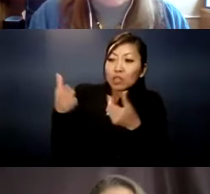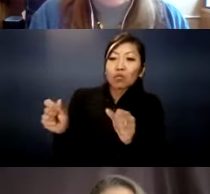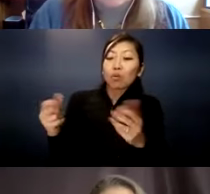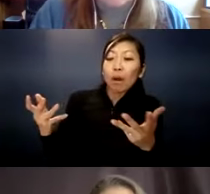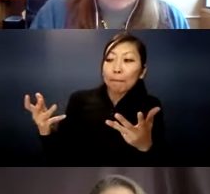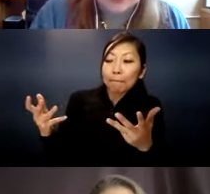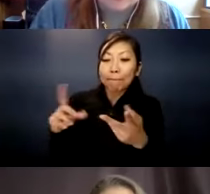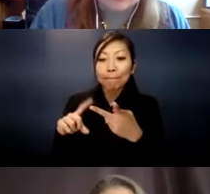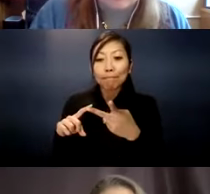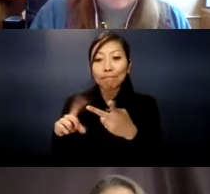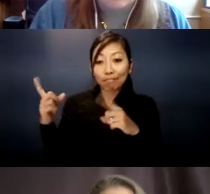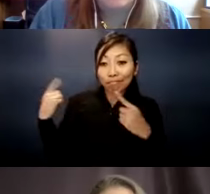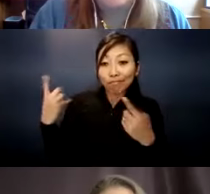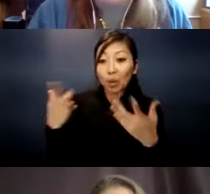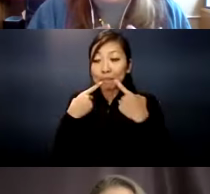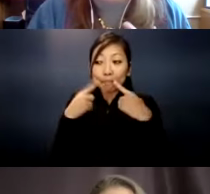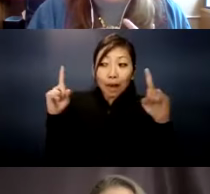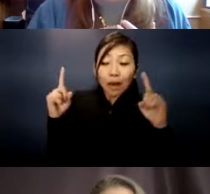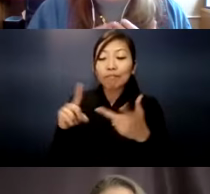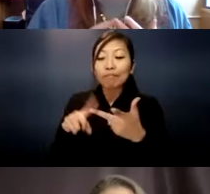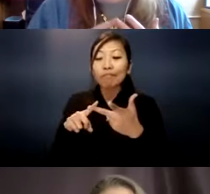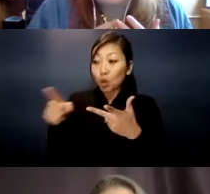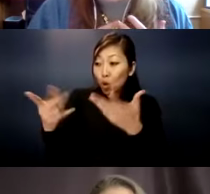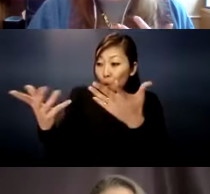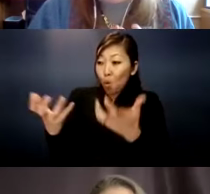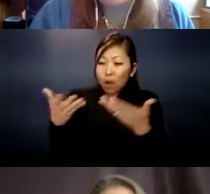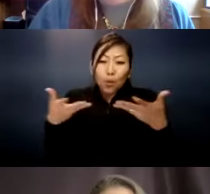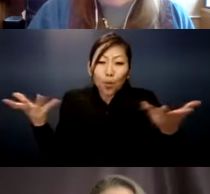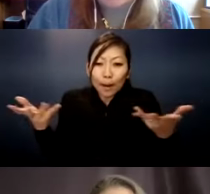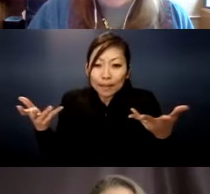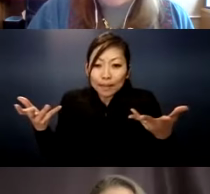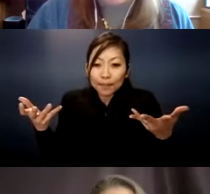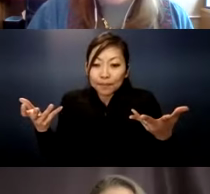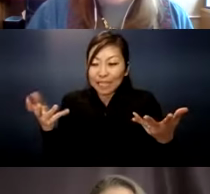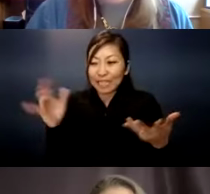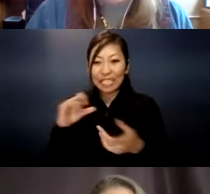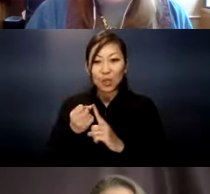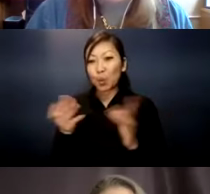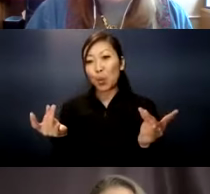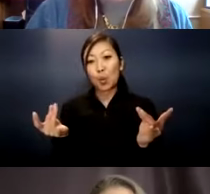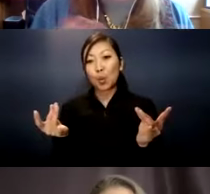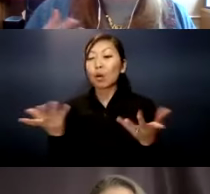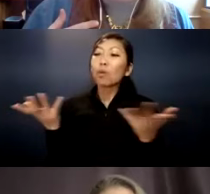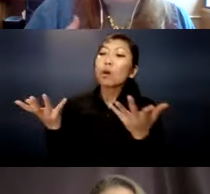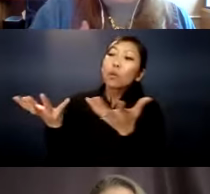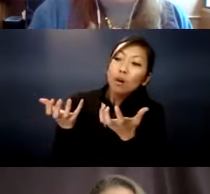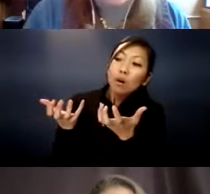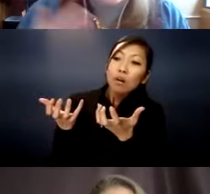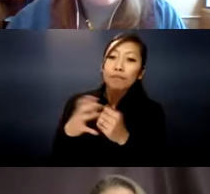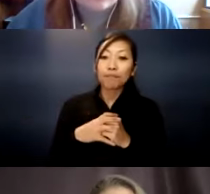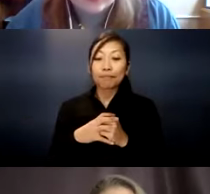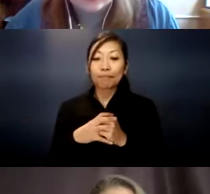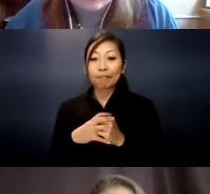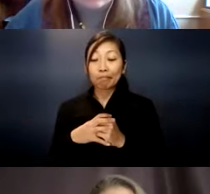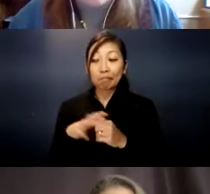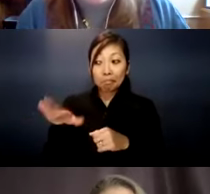for you? What do you want to do? Like, what do you want out of this situation? What do you think about